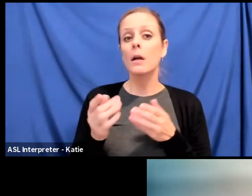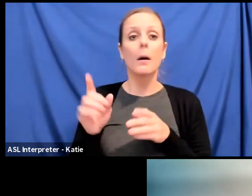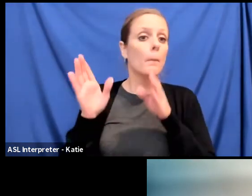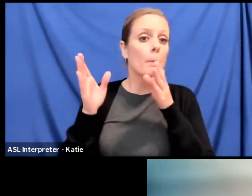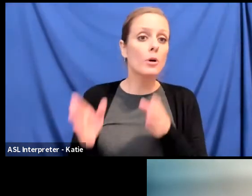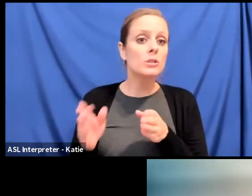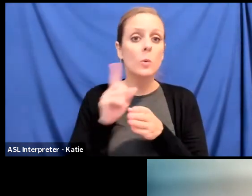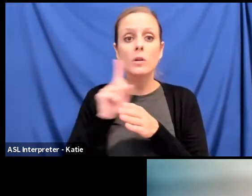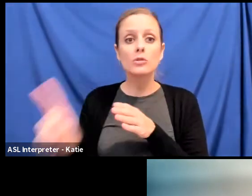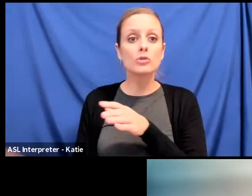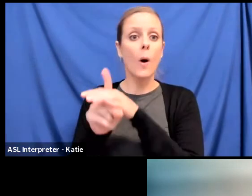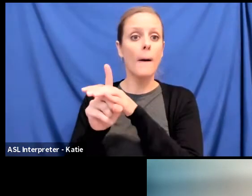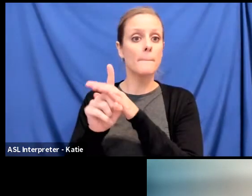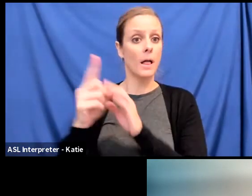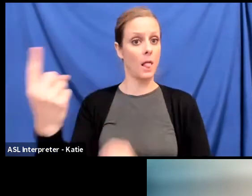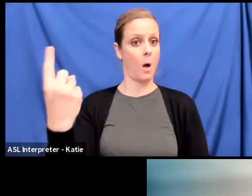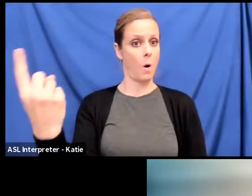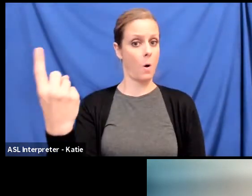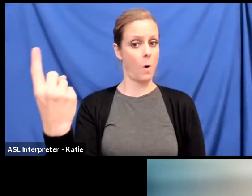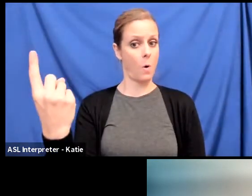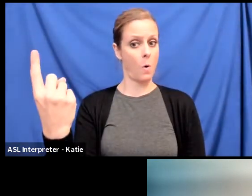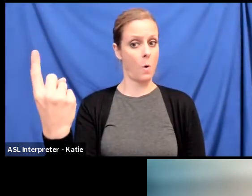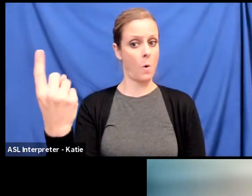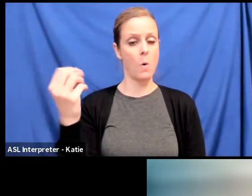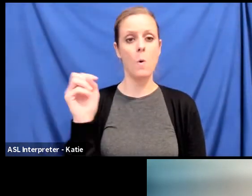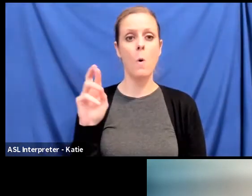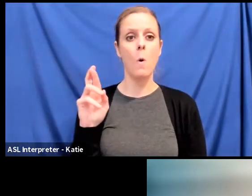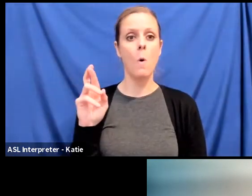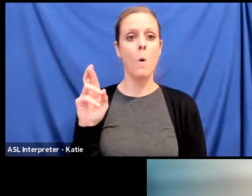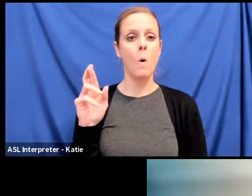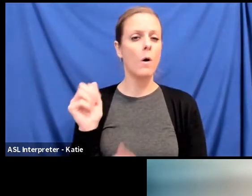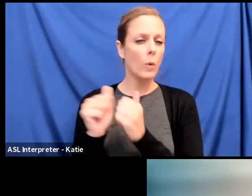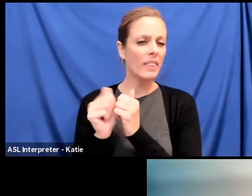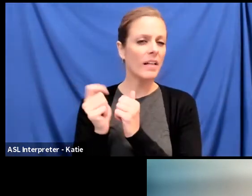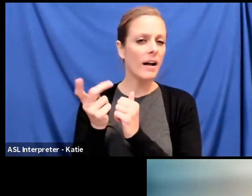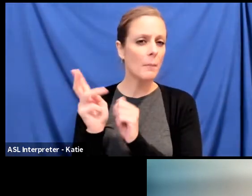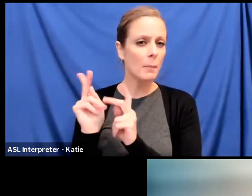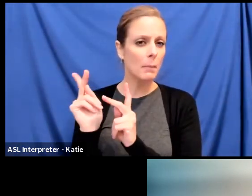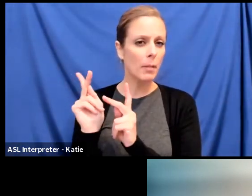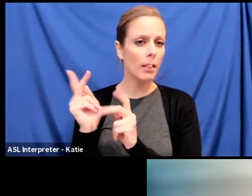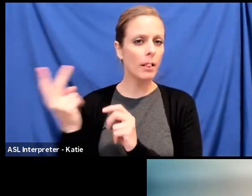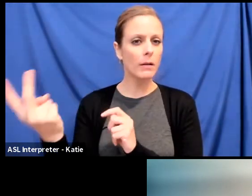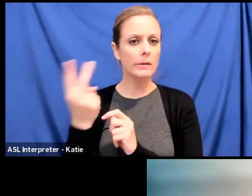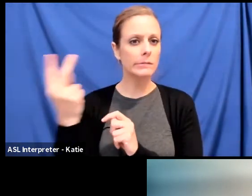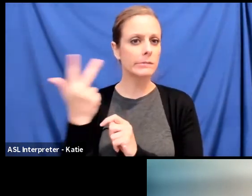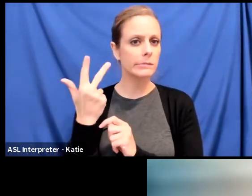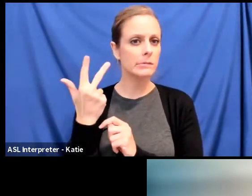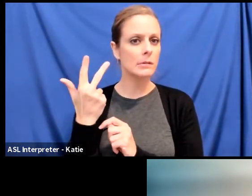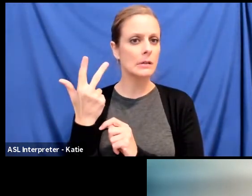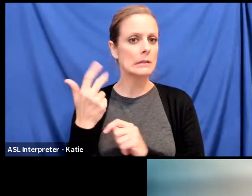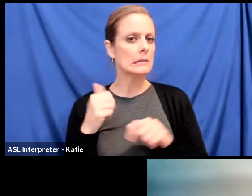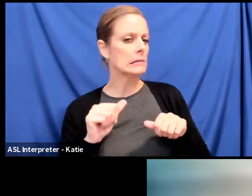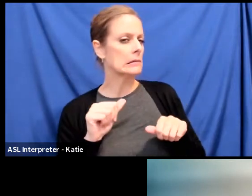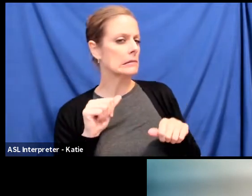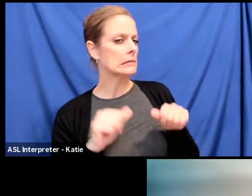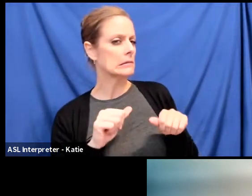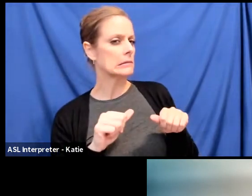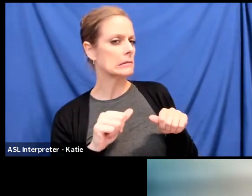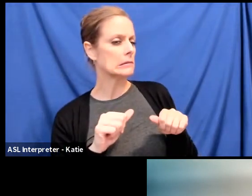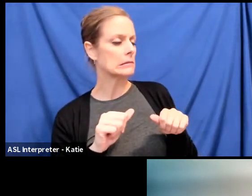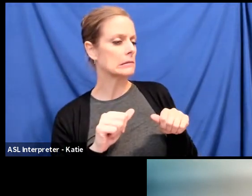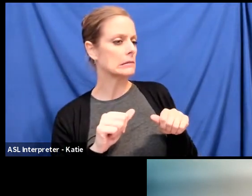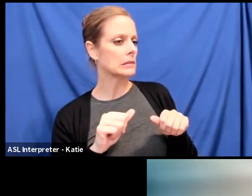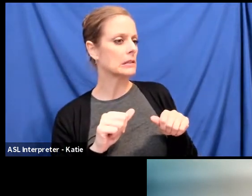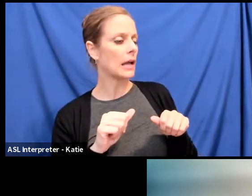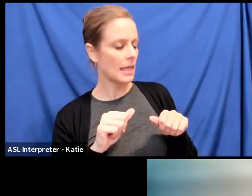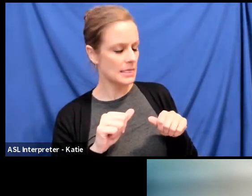by themselves or maybe with a couple people and be weary about it and then have an